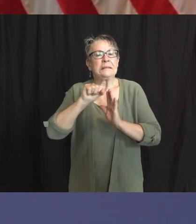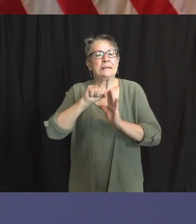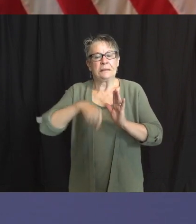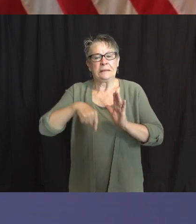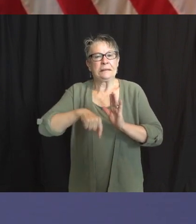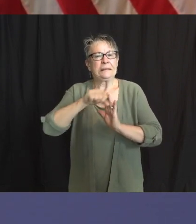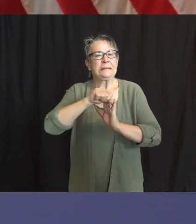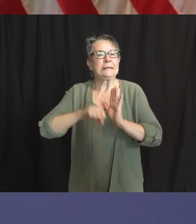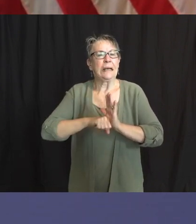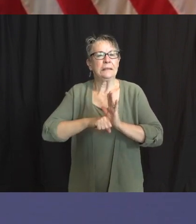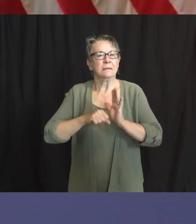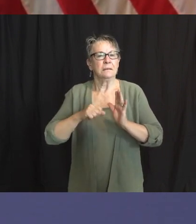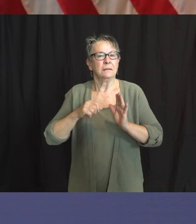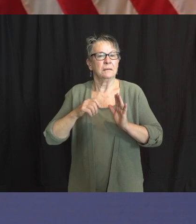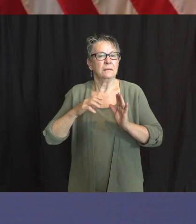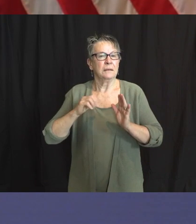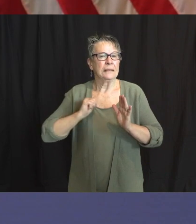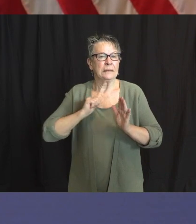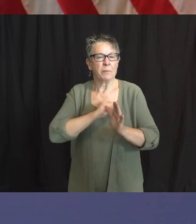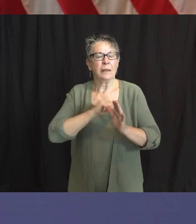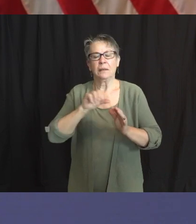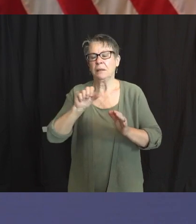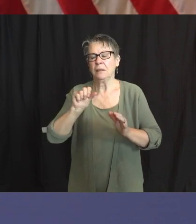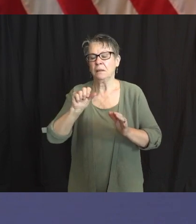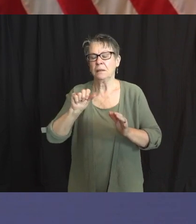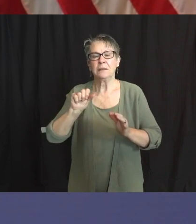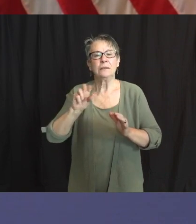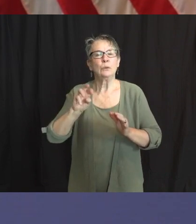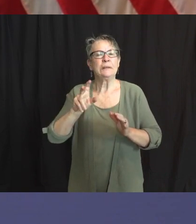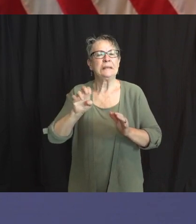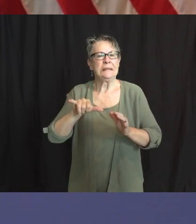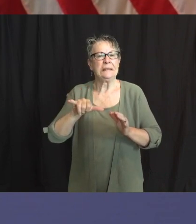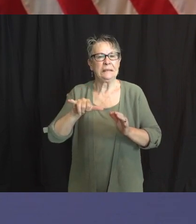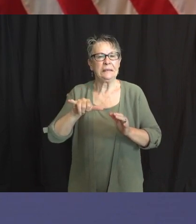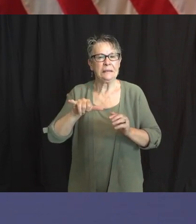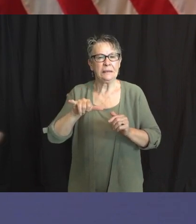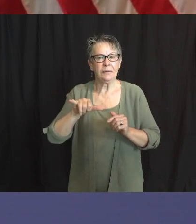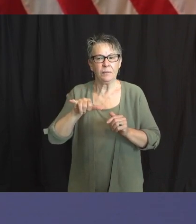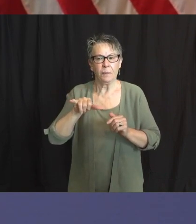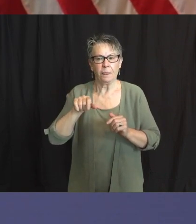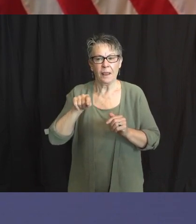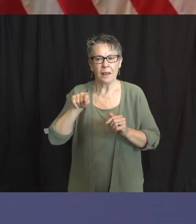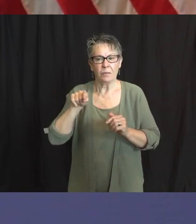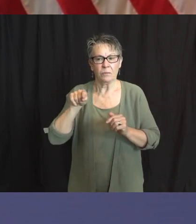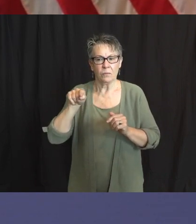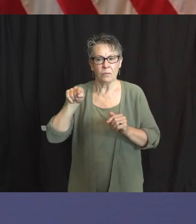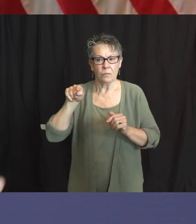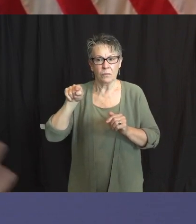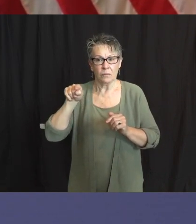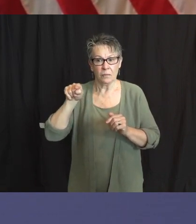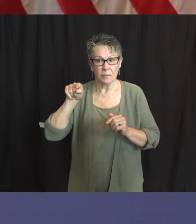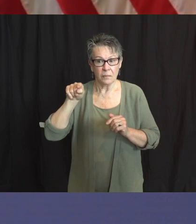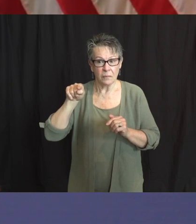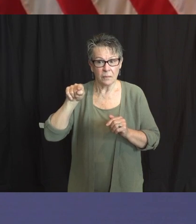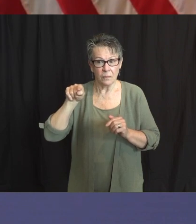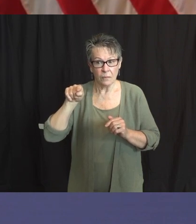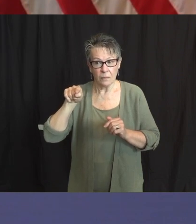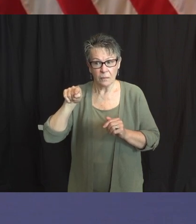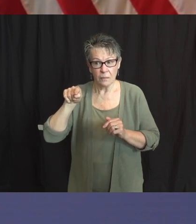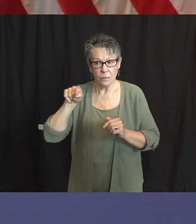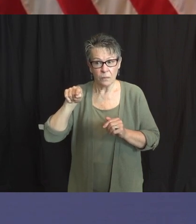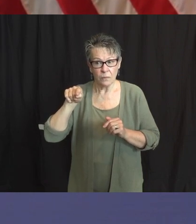and it's not just been Sweeney, but some other lawmakers as well? I would say going from stage 1 into